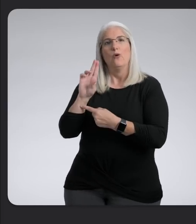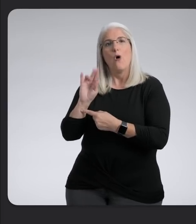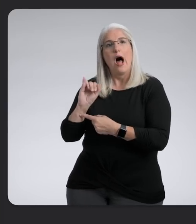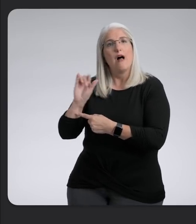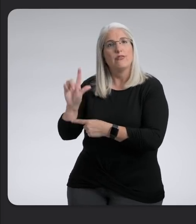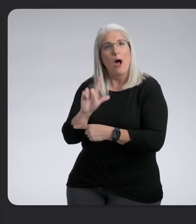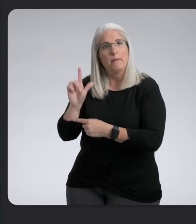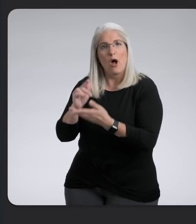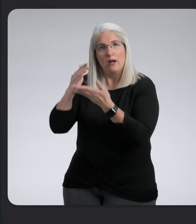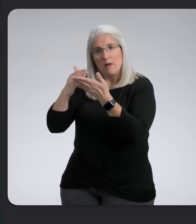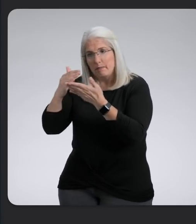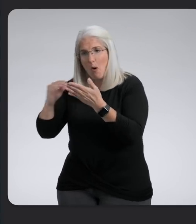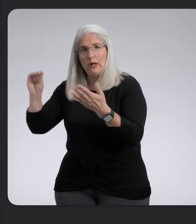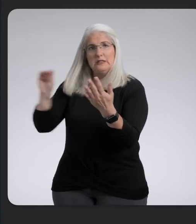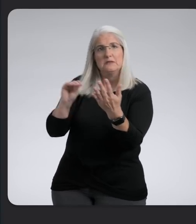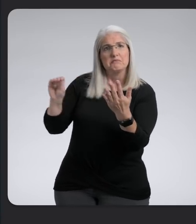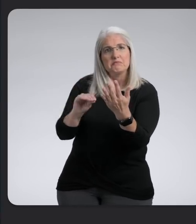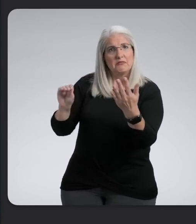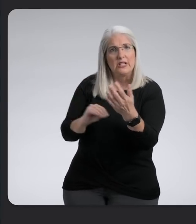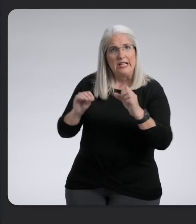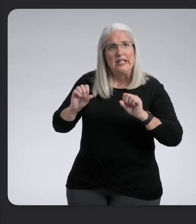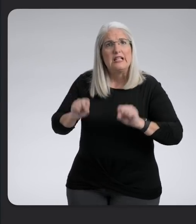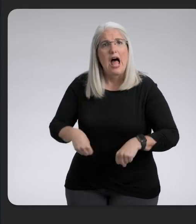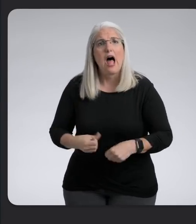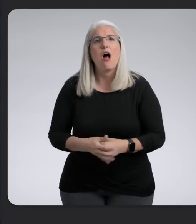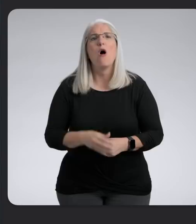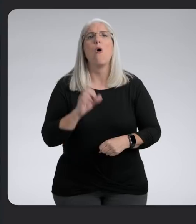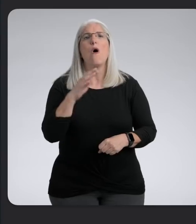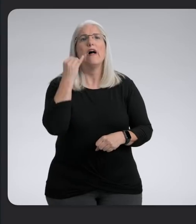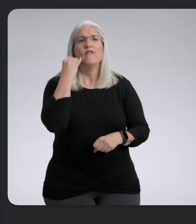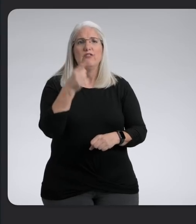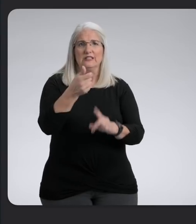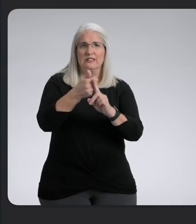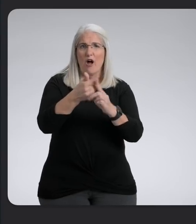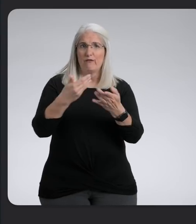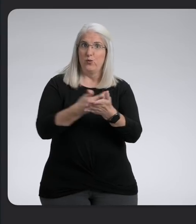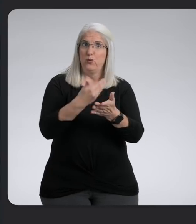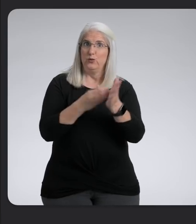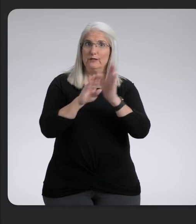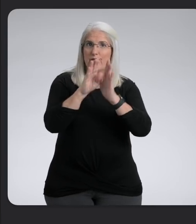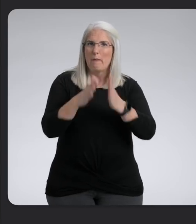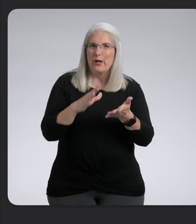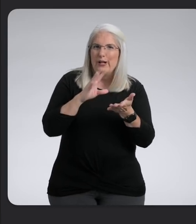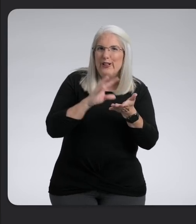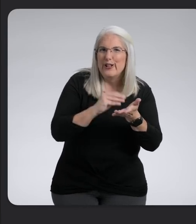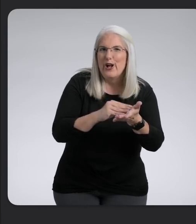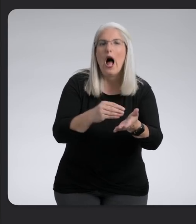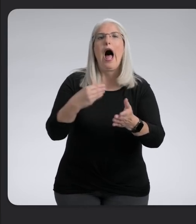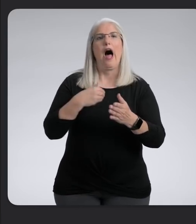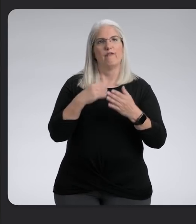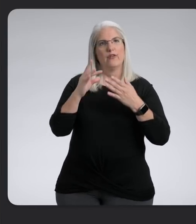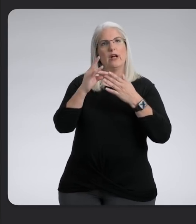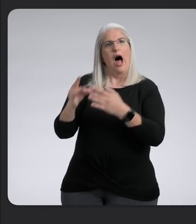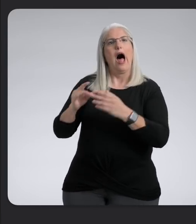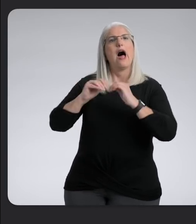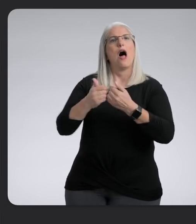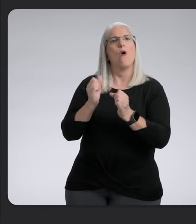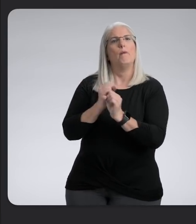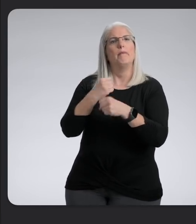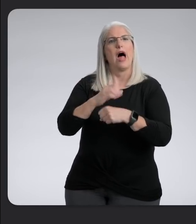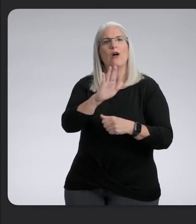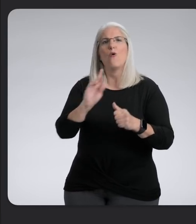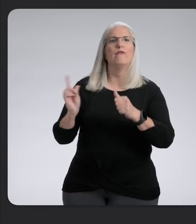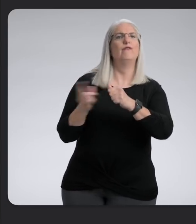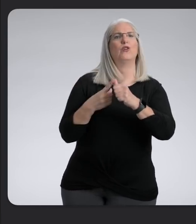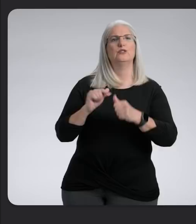documentation to go with it. And if you're new to app development, there's a guide to creating your first app. While you're developing your app, you can run it full